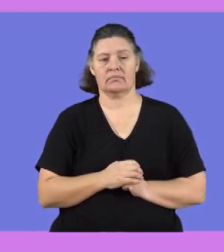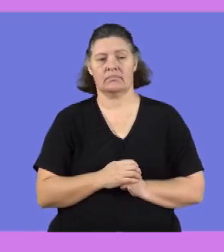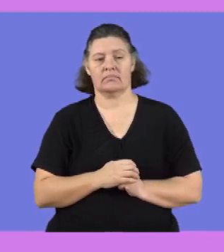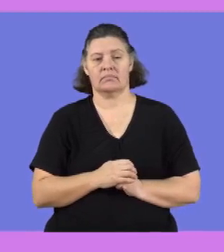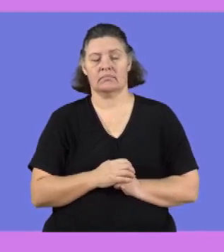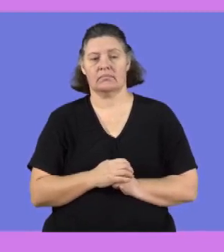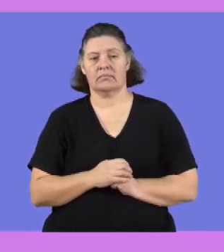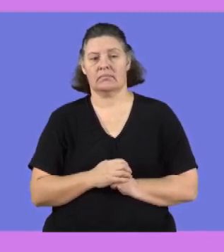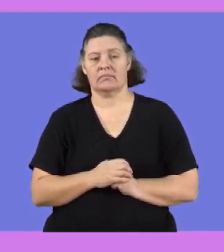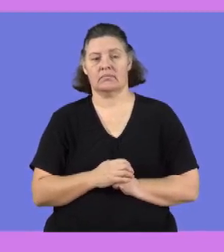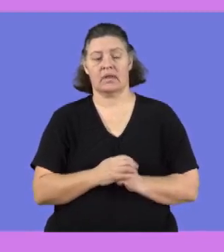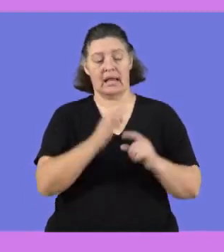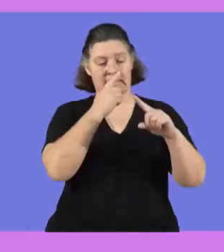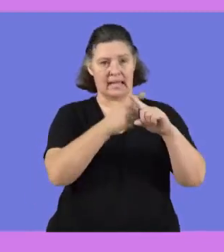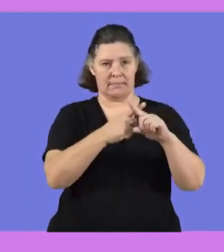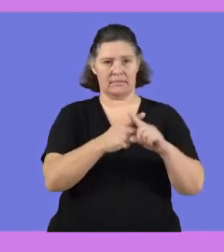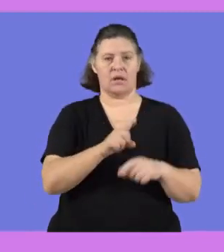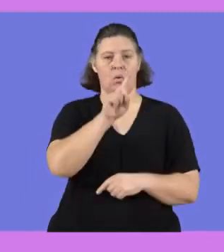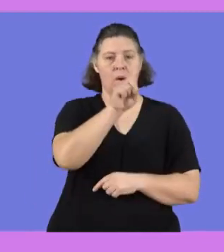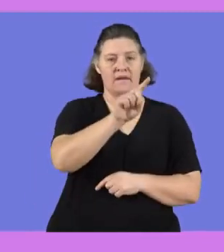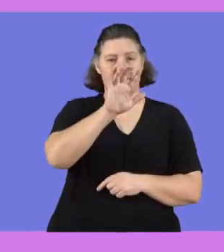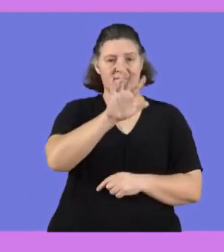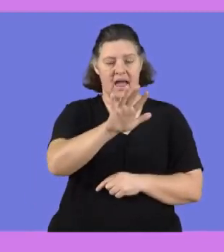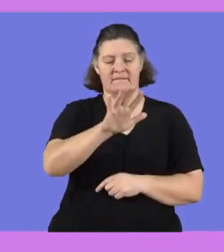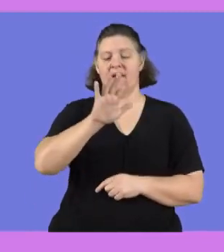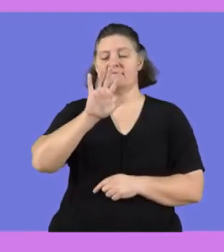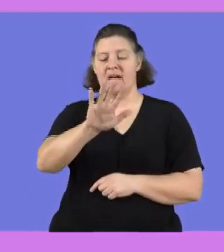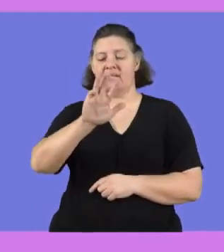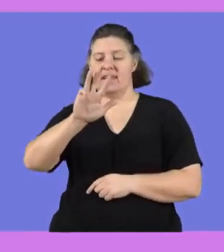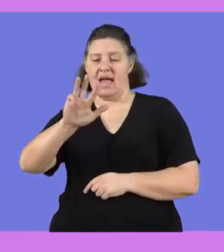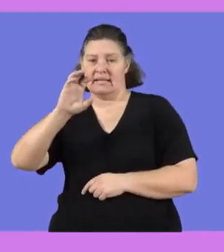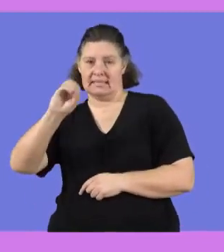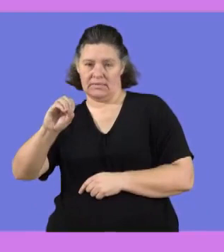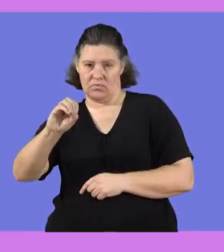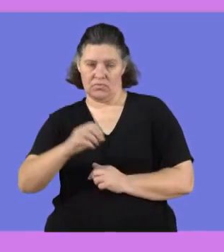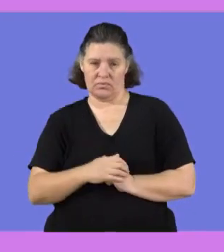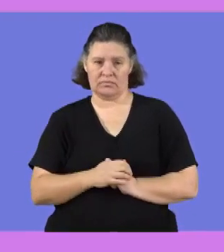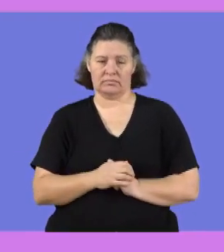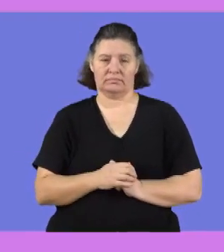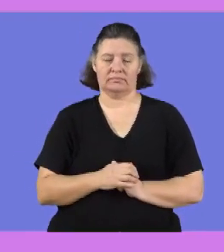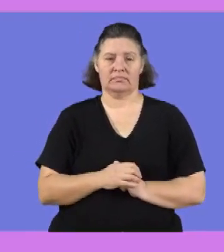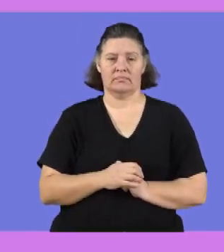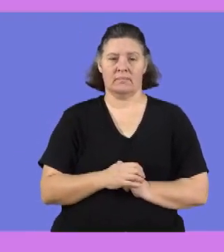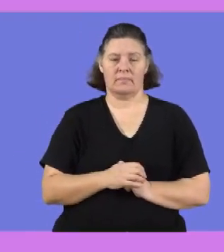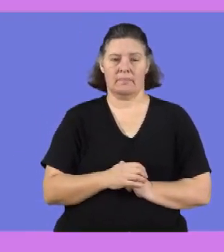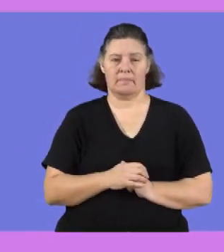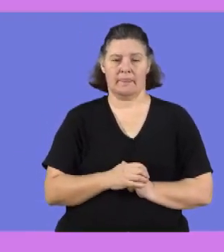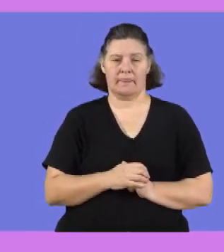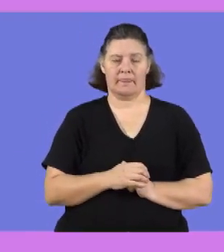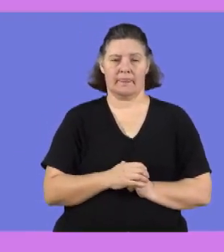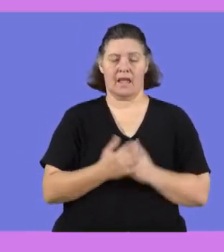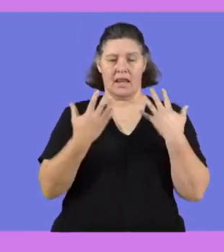can change 110% to a fraction, and then we multiply it by